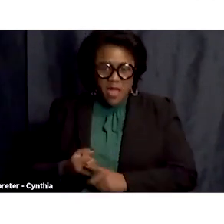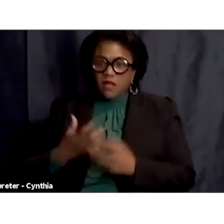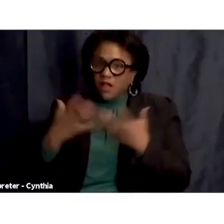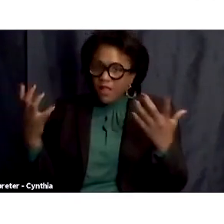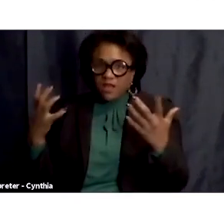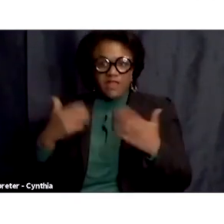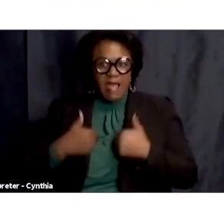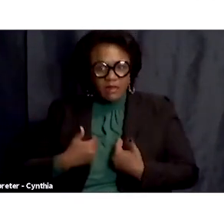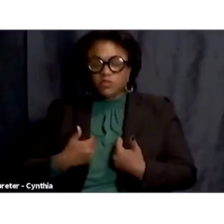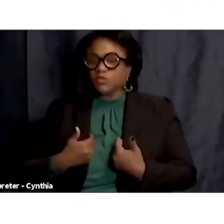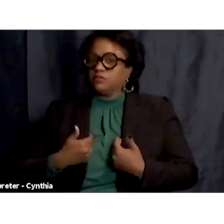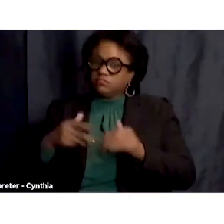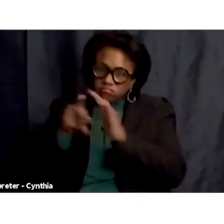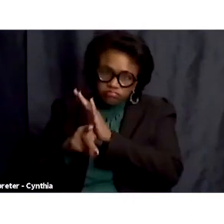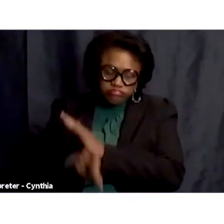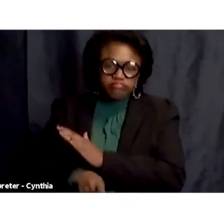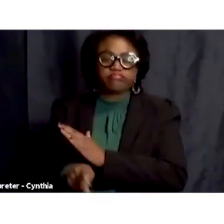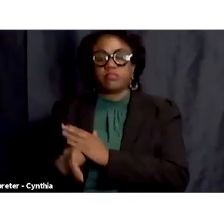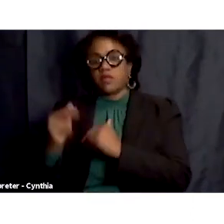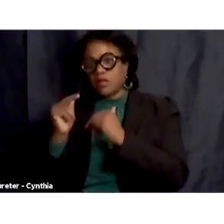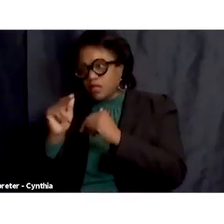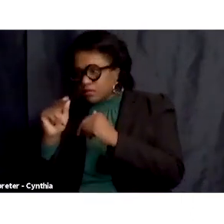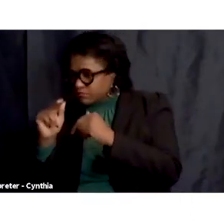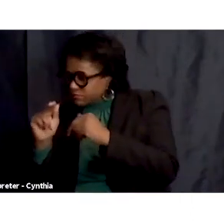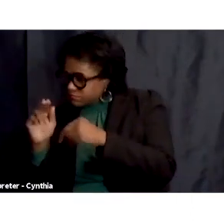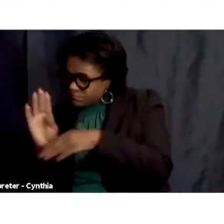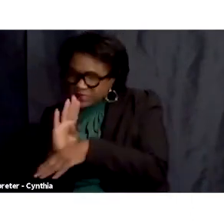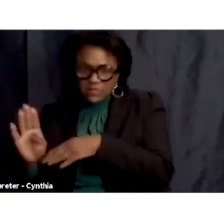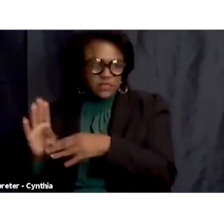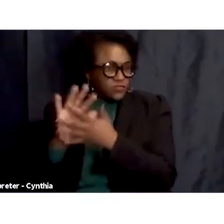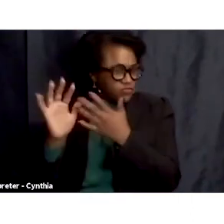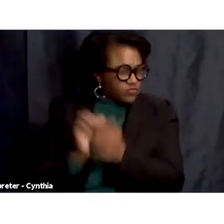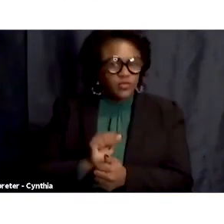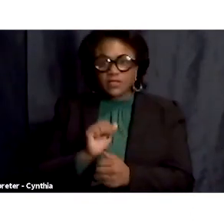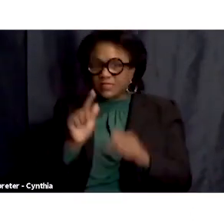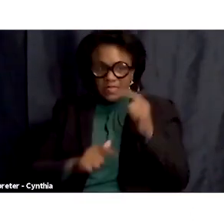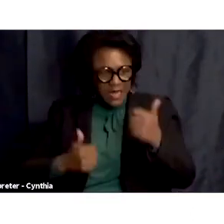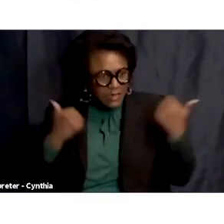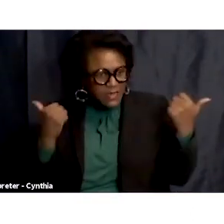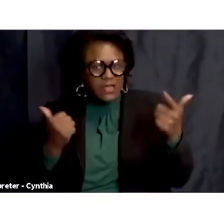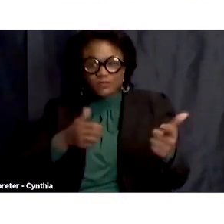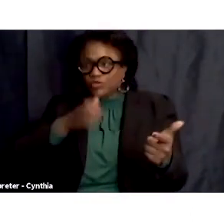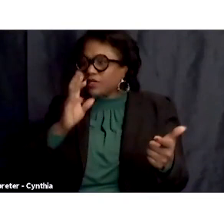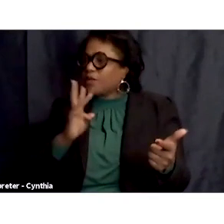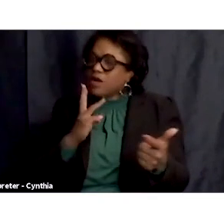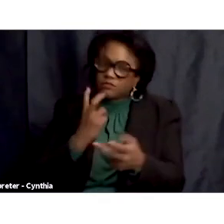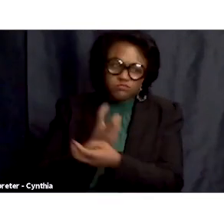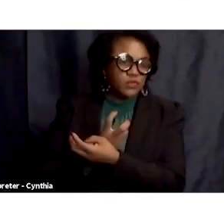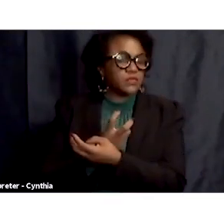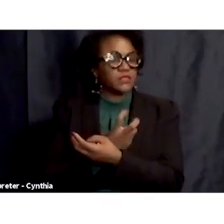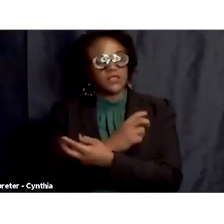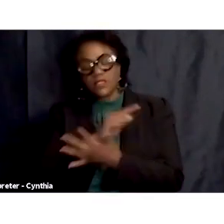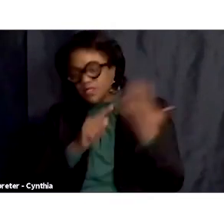were killed. Our industries were ruined. It was uninhabitable to live. The drinking water was poisoned.